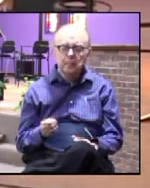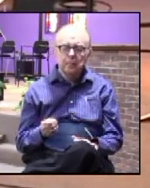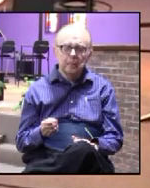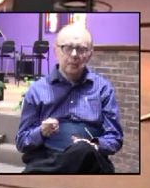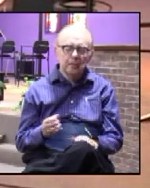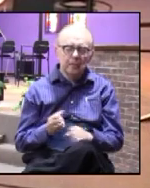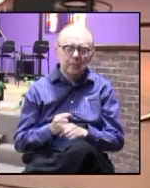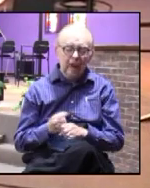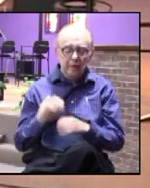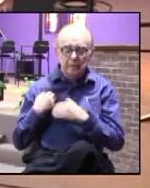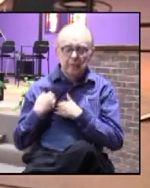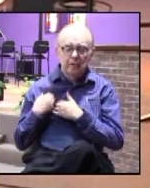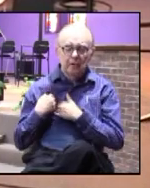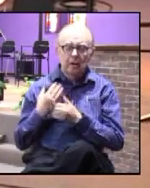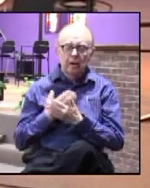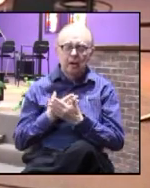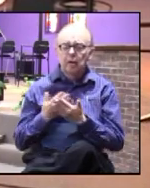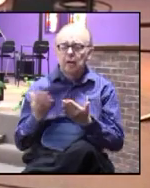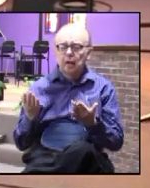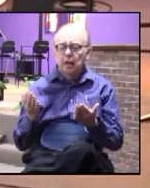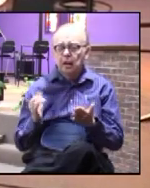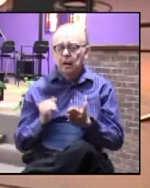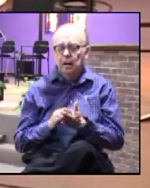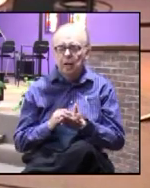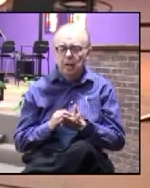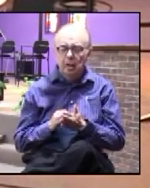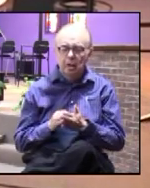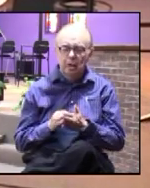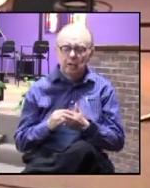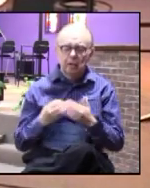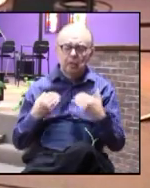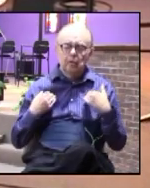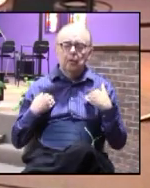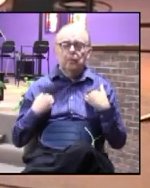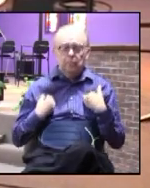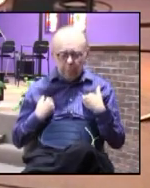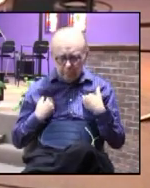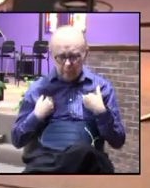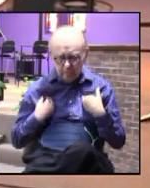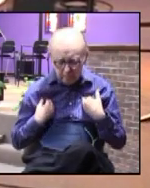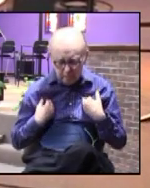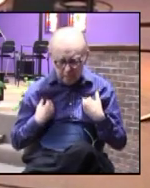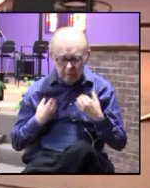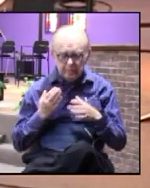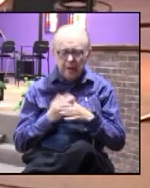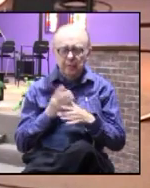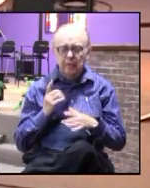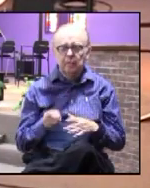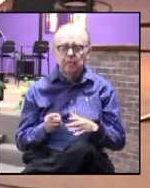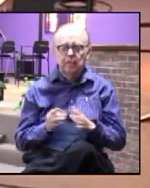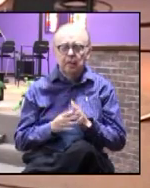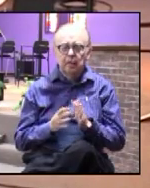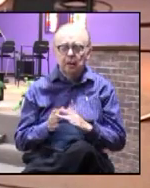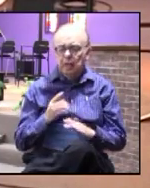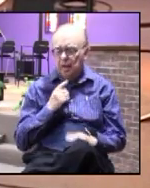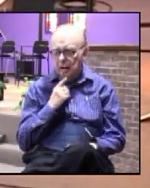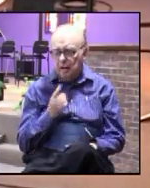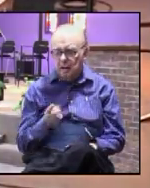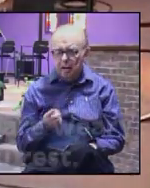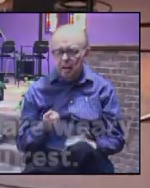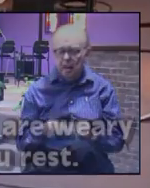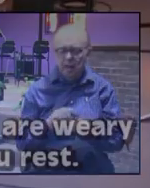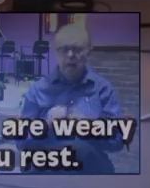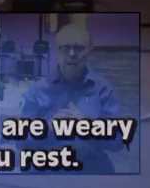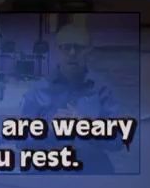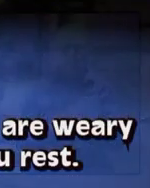you've got a burden and things that are weighing you down, that are getting to you, Jesus says this